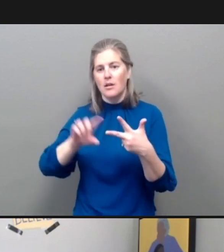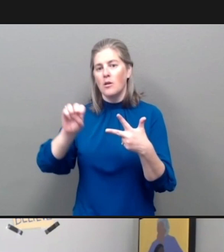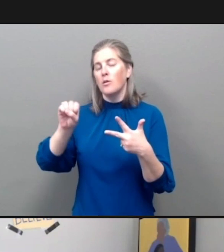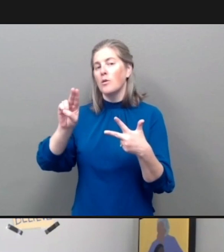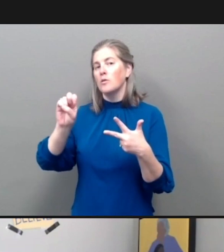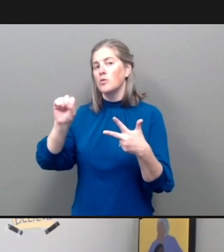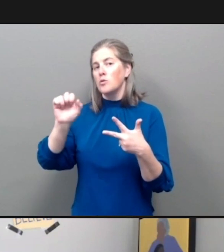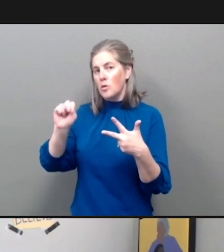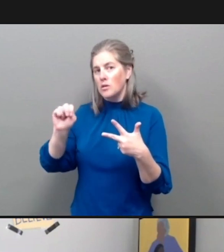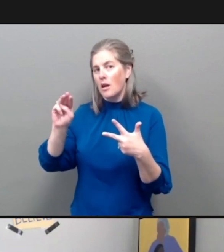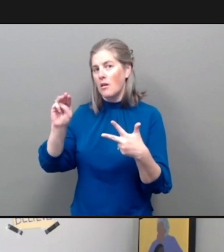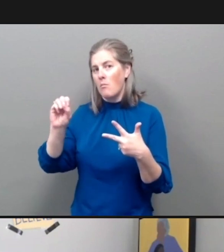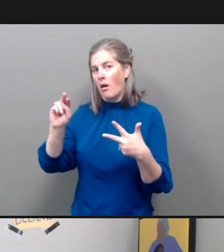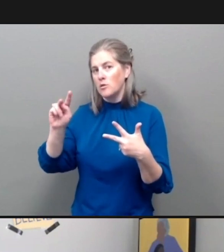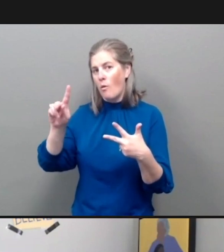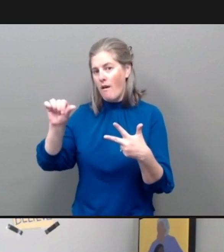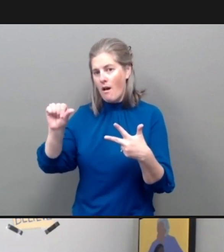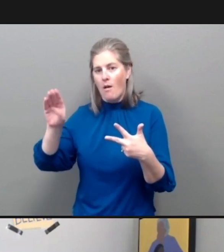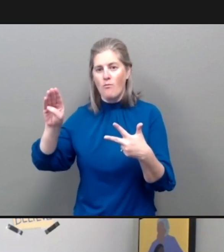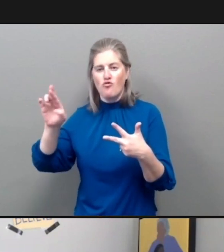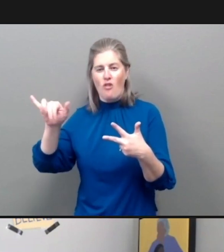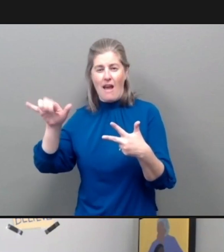unmuted.